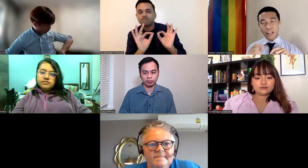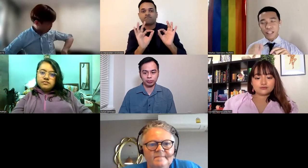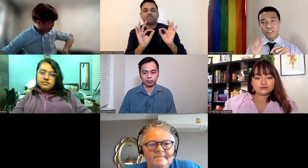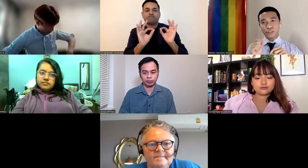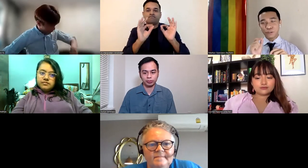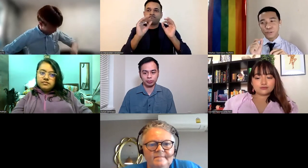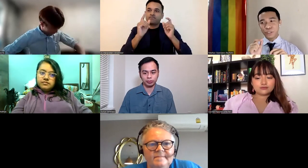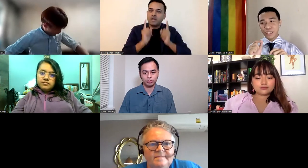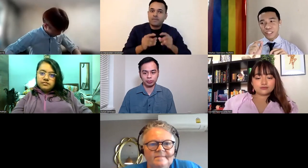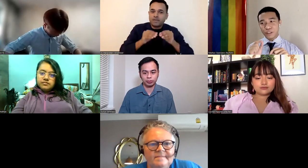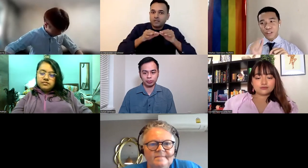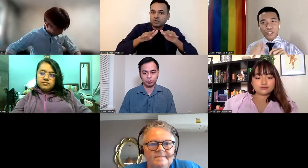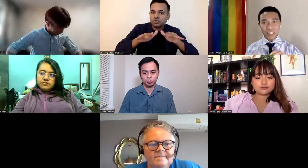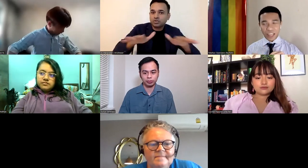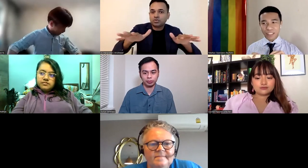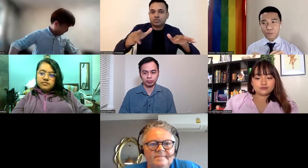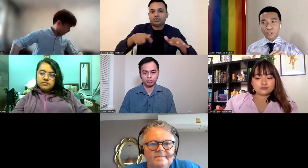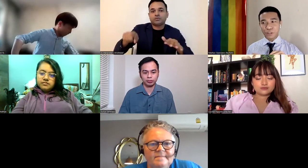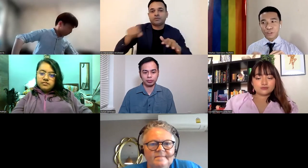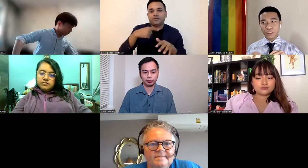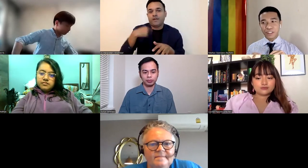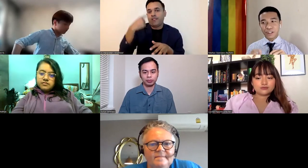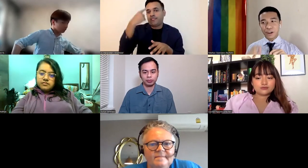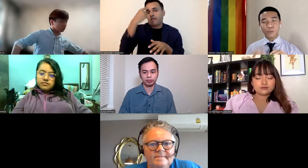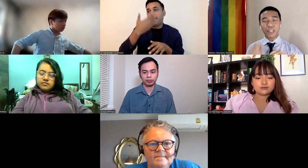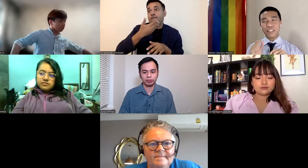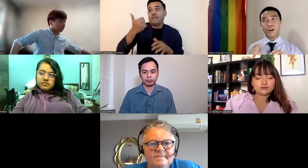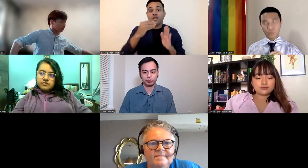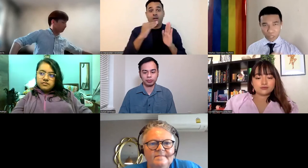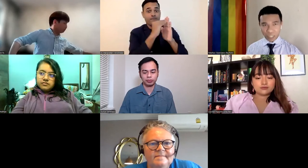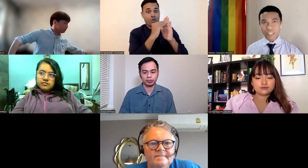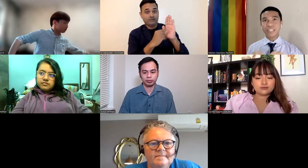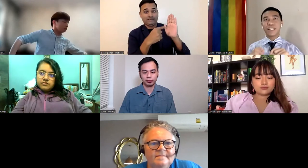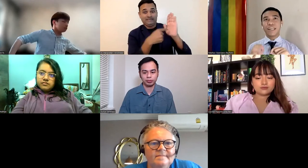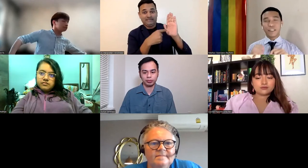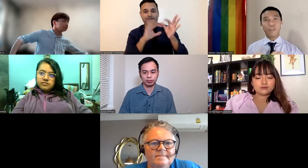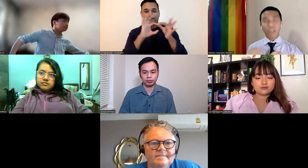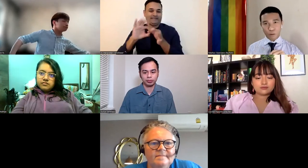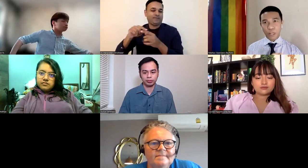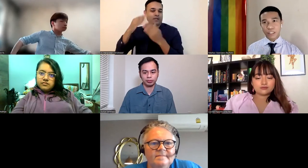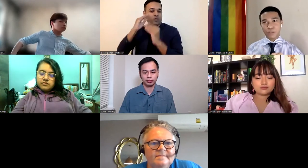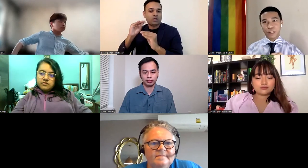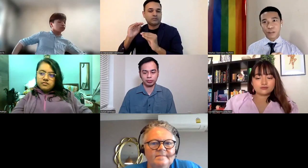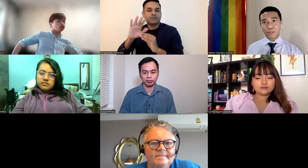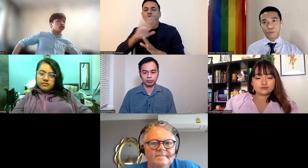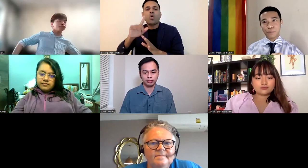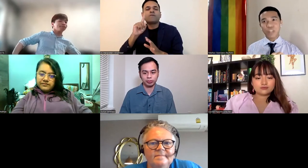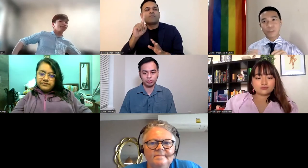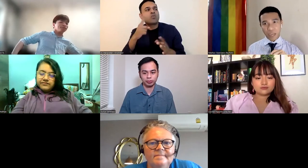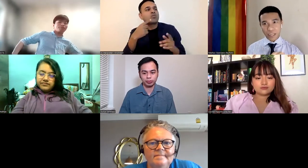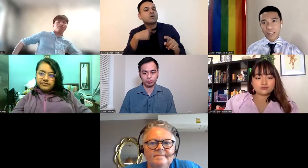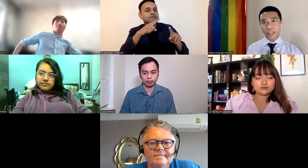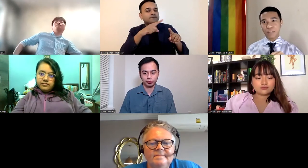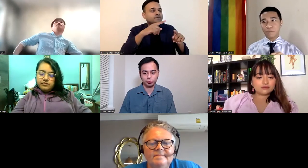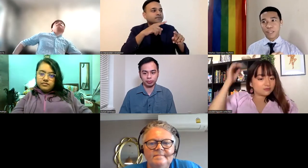make and to ascertain that, we should always involve everyone when it comes to